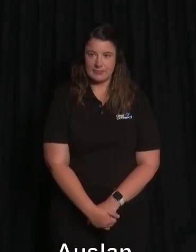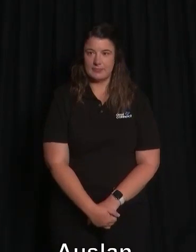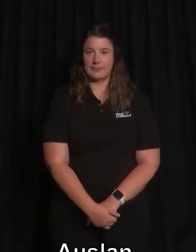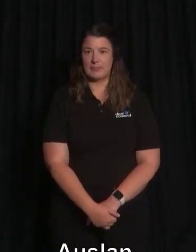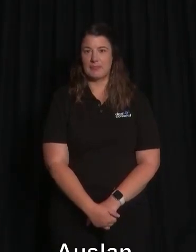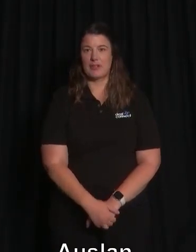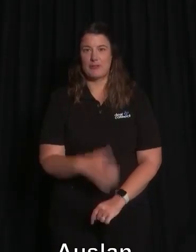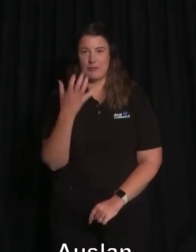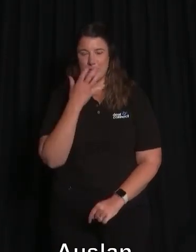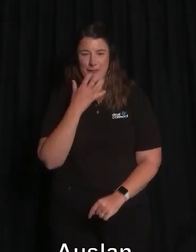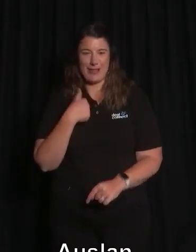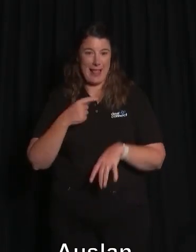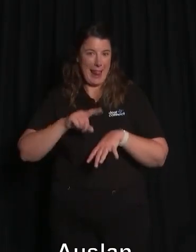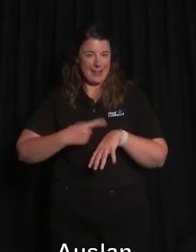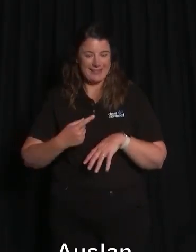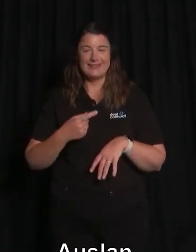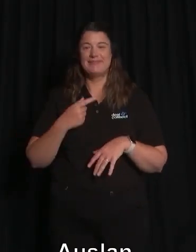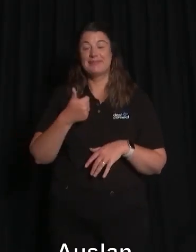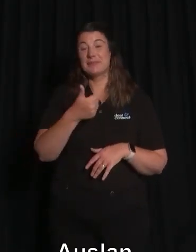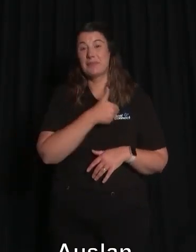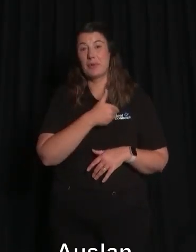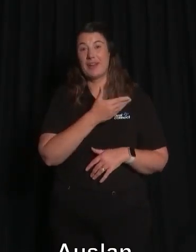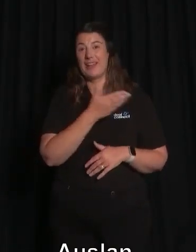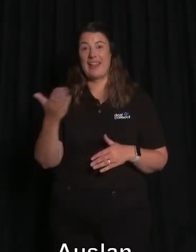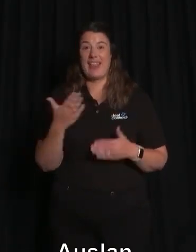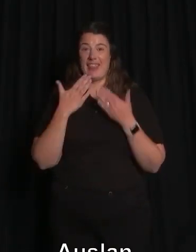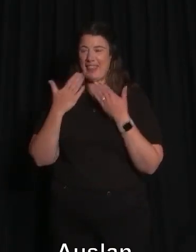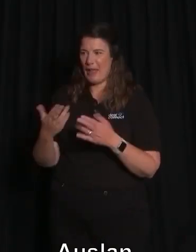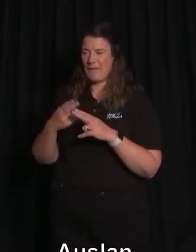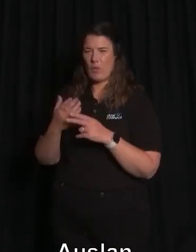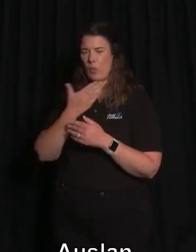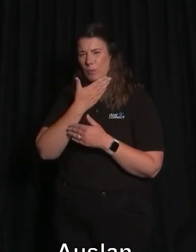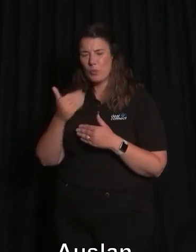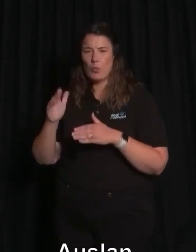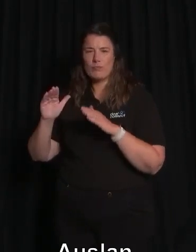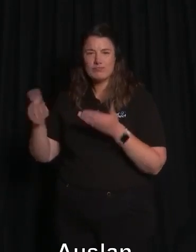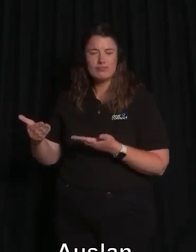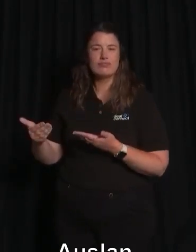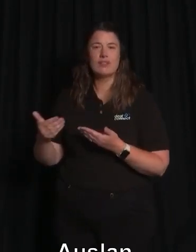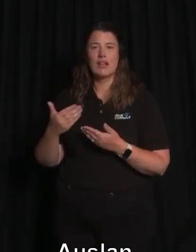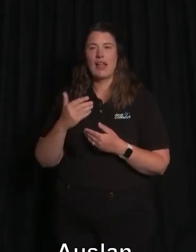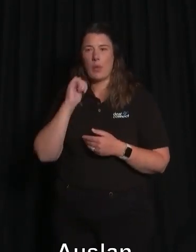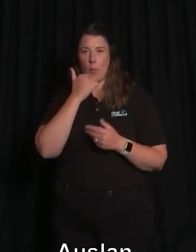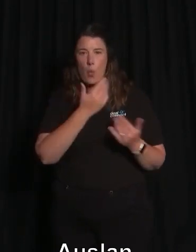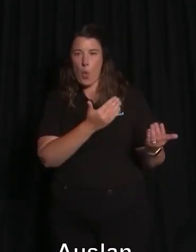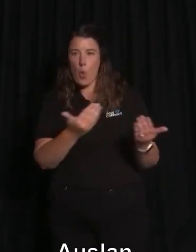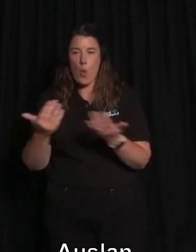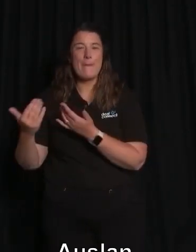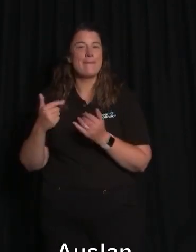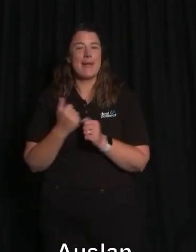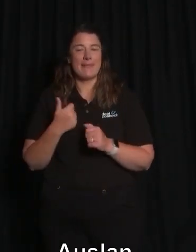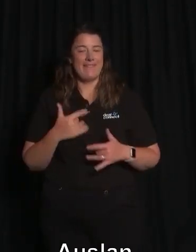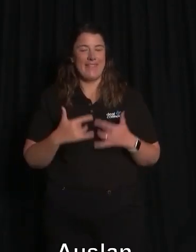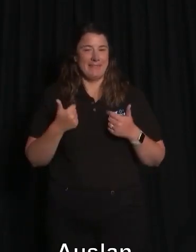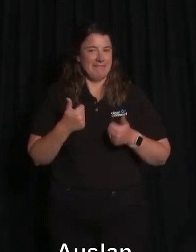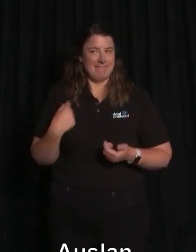Sorry about that. Good morning, everybody, and thank you, Teddy, for that really lovely warm welcome and that warming up the crowd. We really appreciated